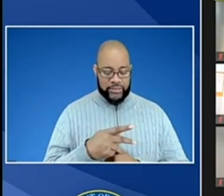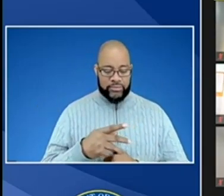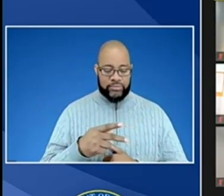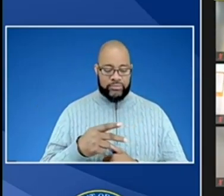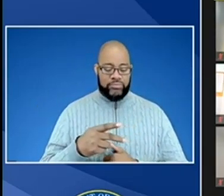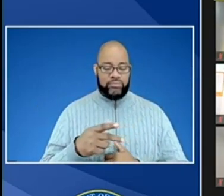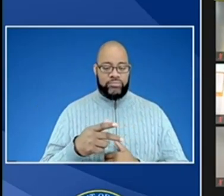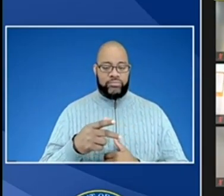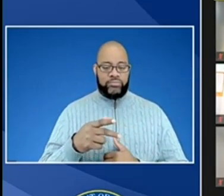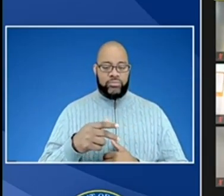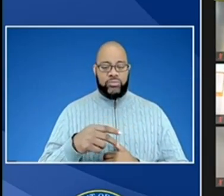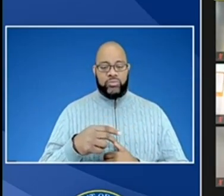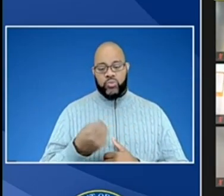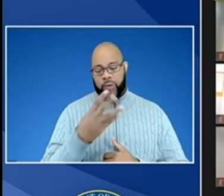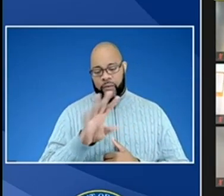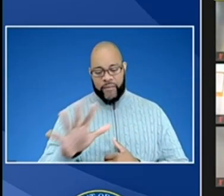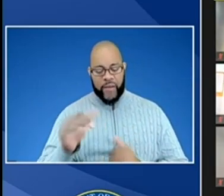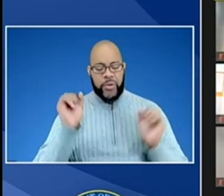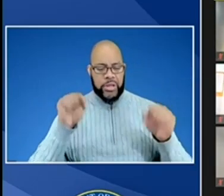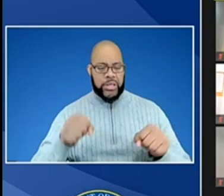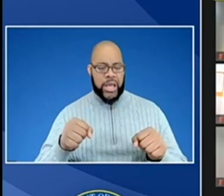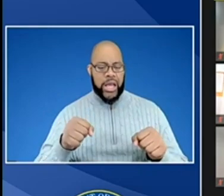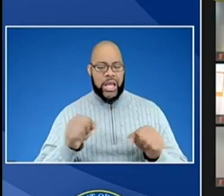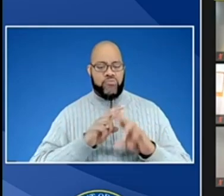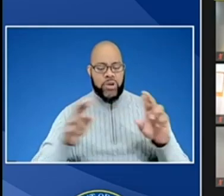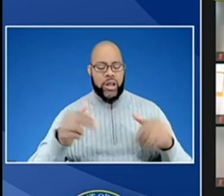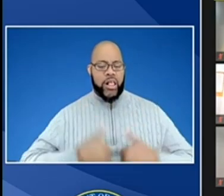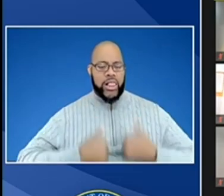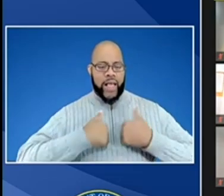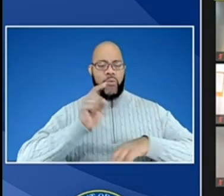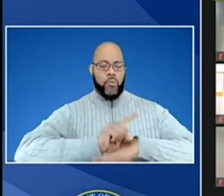later than 12:45 so we can get ready to go live